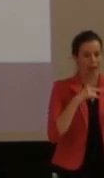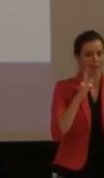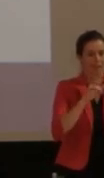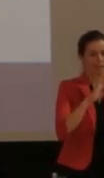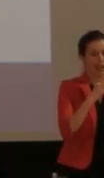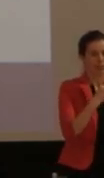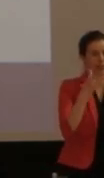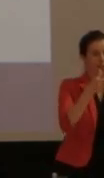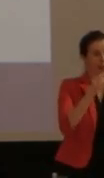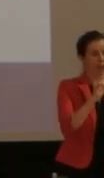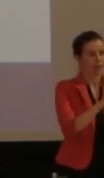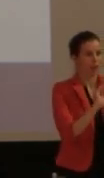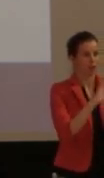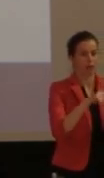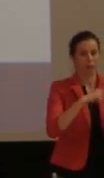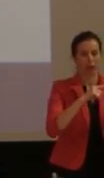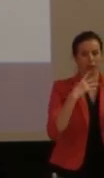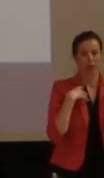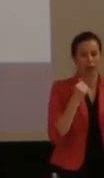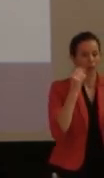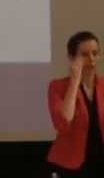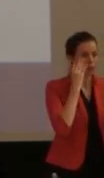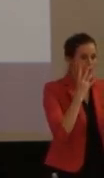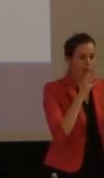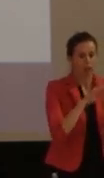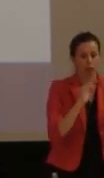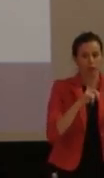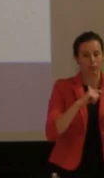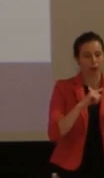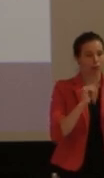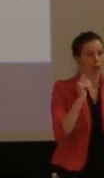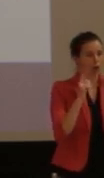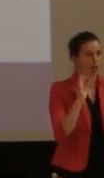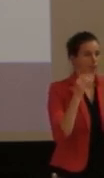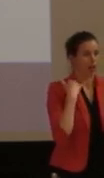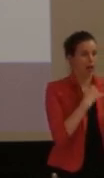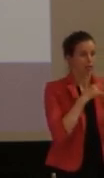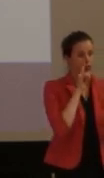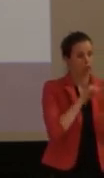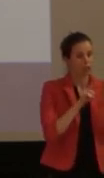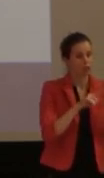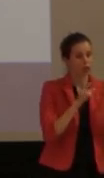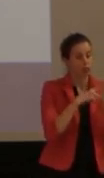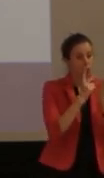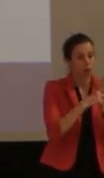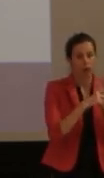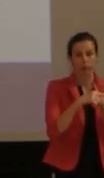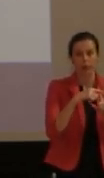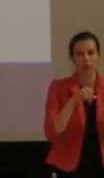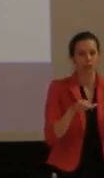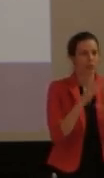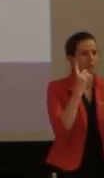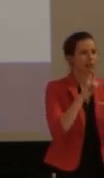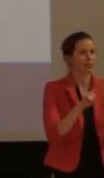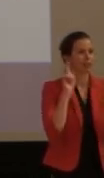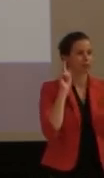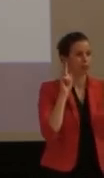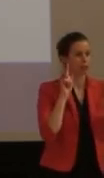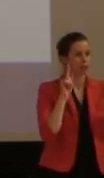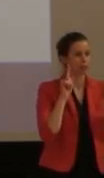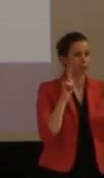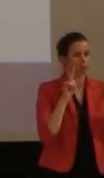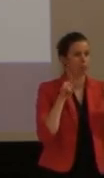them learn about health information, to have them learn about the All of Us Research Program, and also just, you know, do something different while they're, you